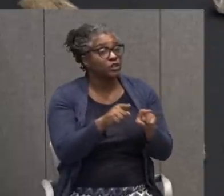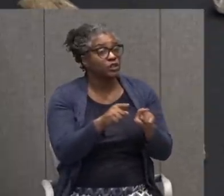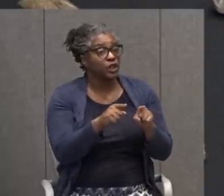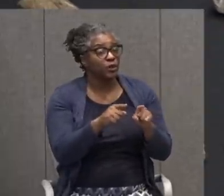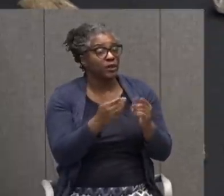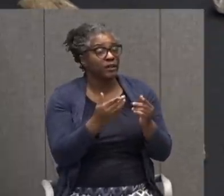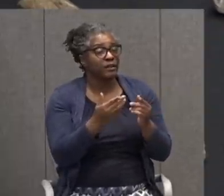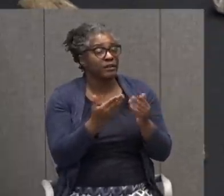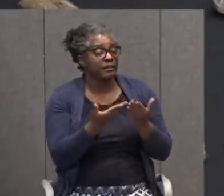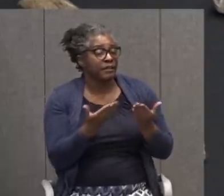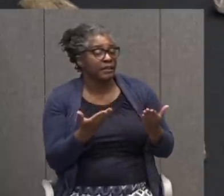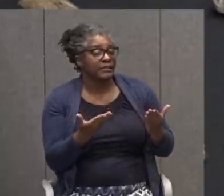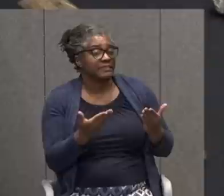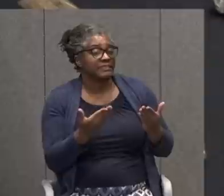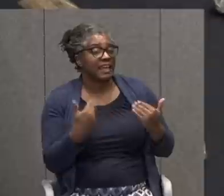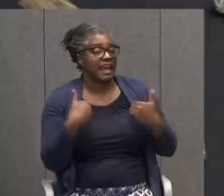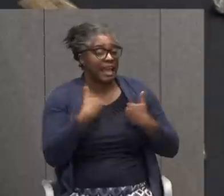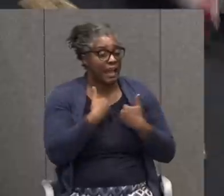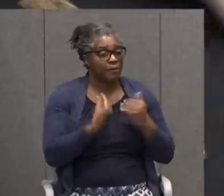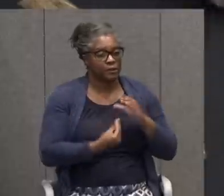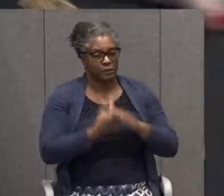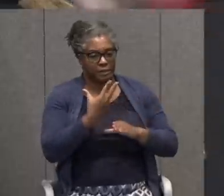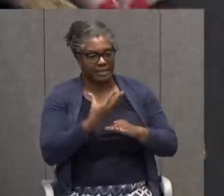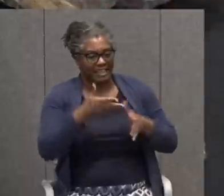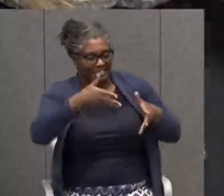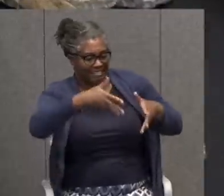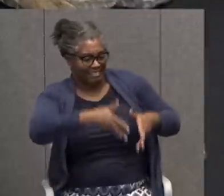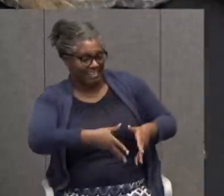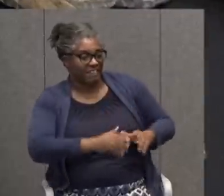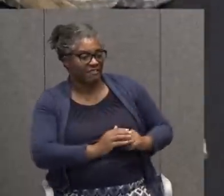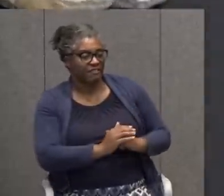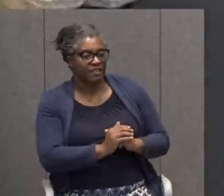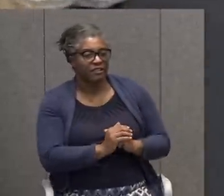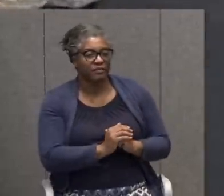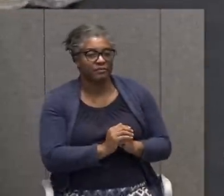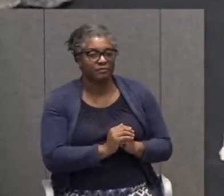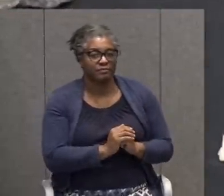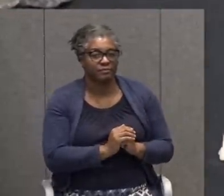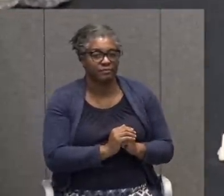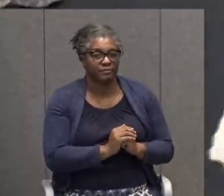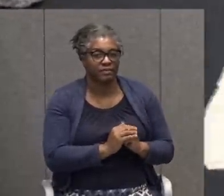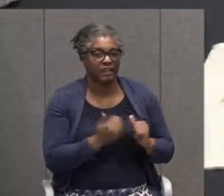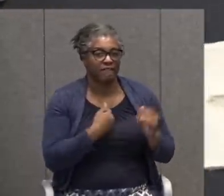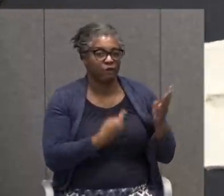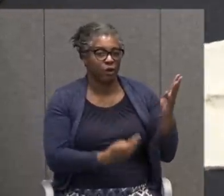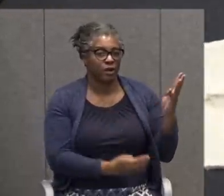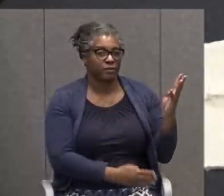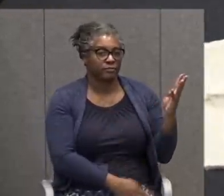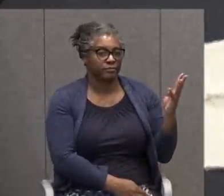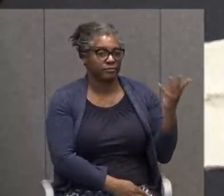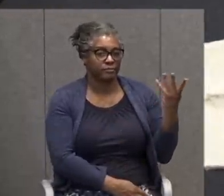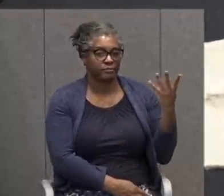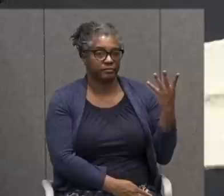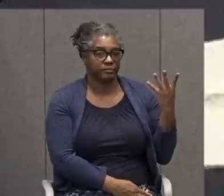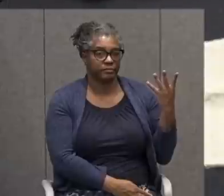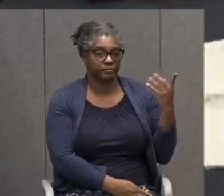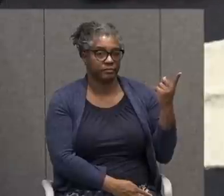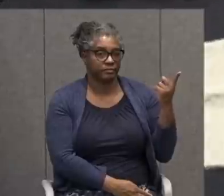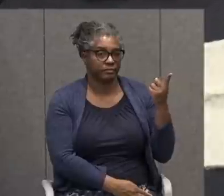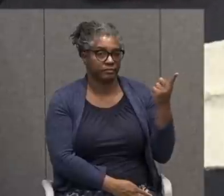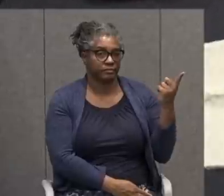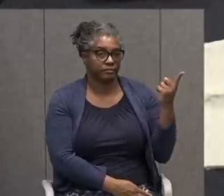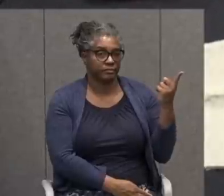behind. And so this next set of fossils that I have here, there's four of them. These are